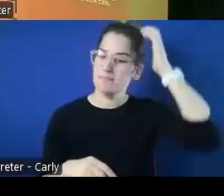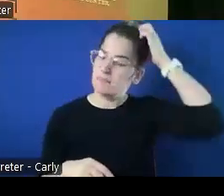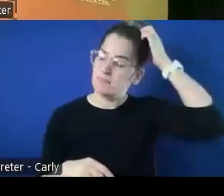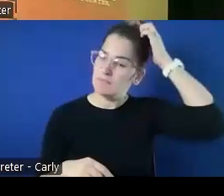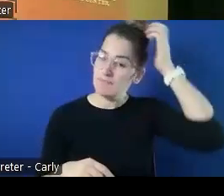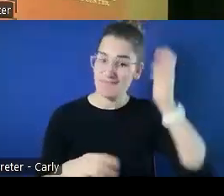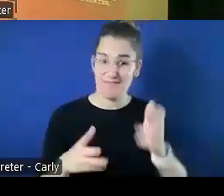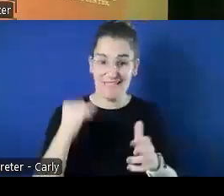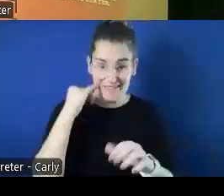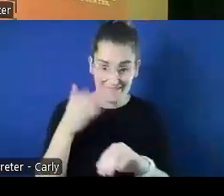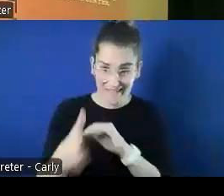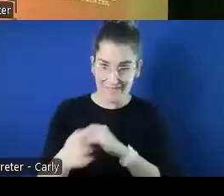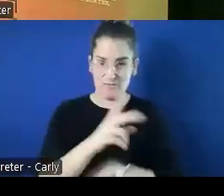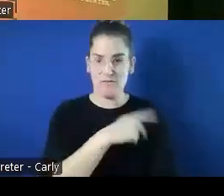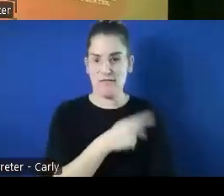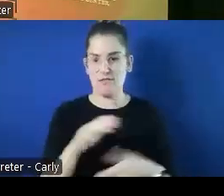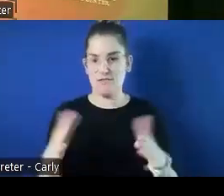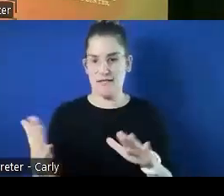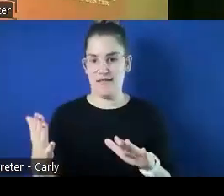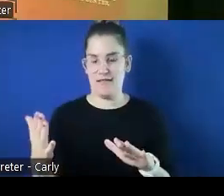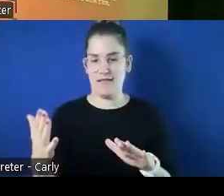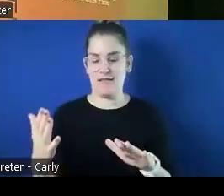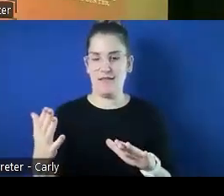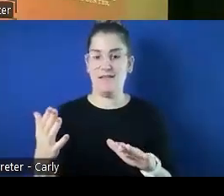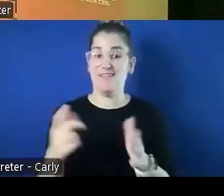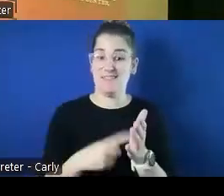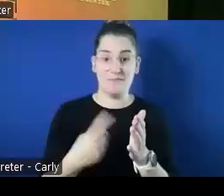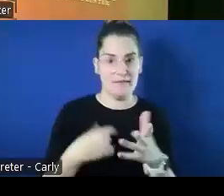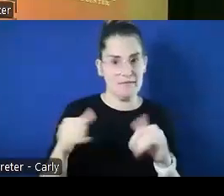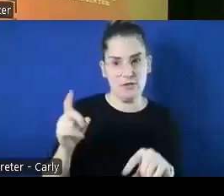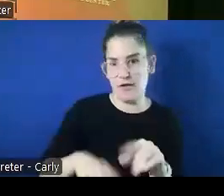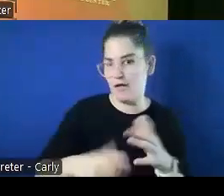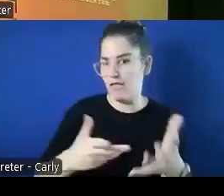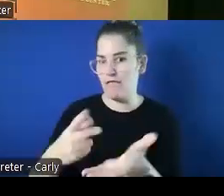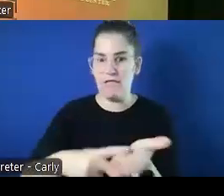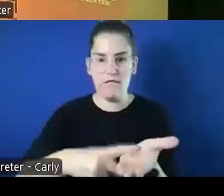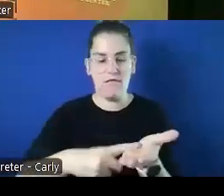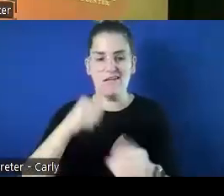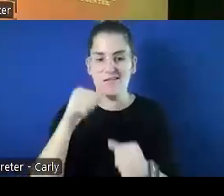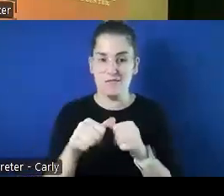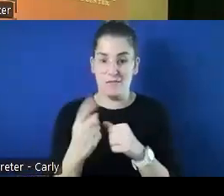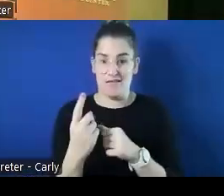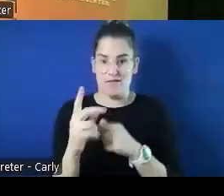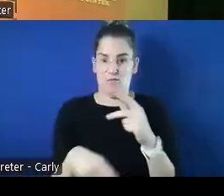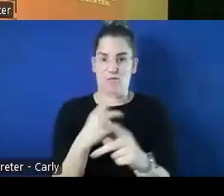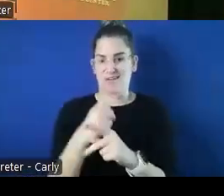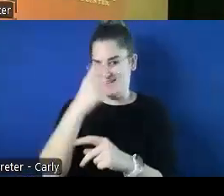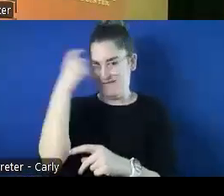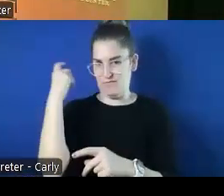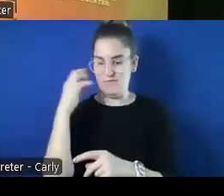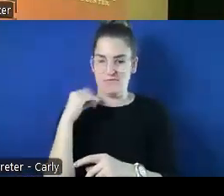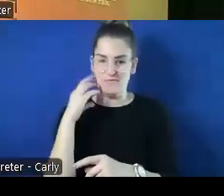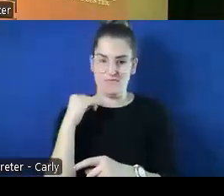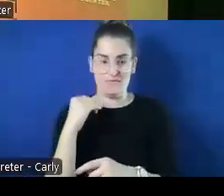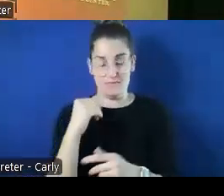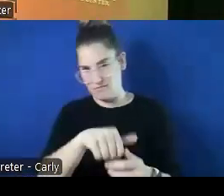patient's death, and they could not always debrief even after a patient died. Remember that a patient's death is only one form of trauma experienced by Spanish